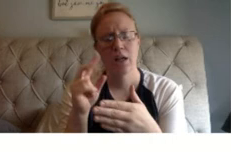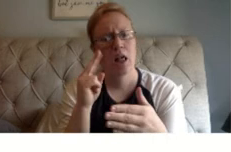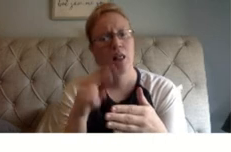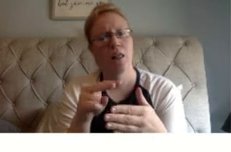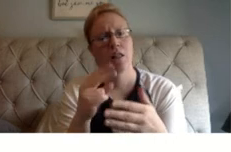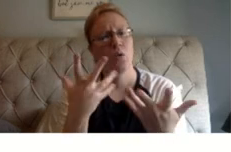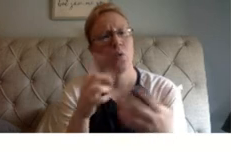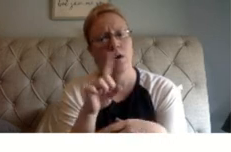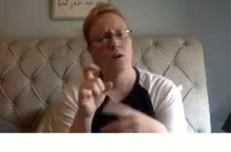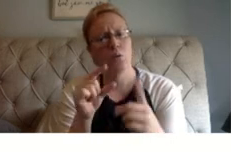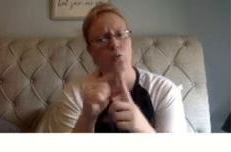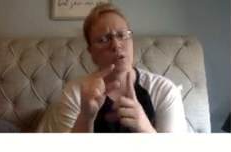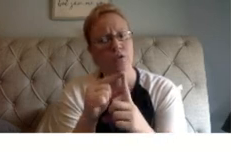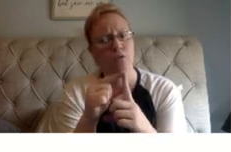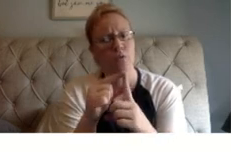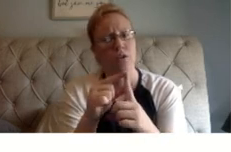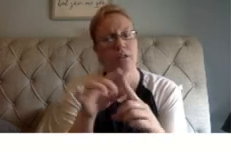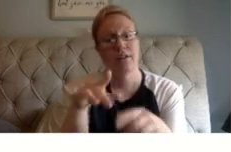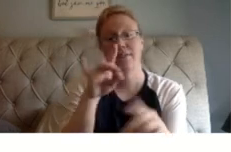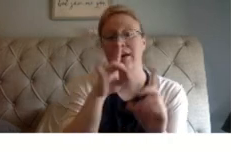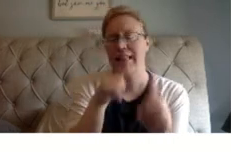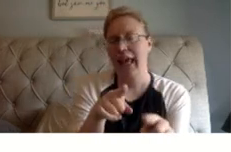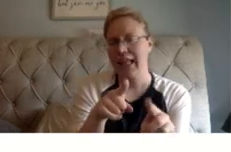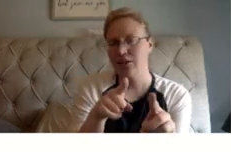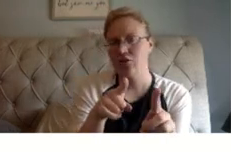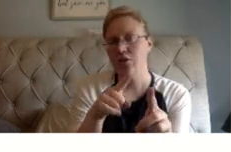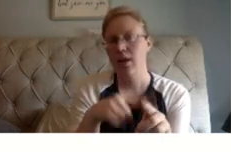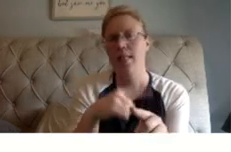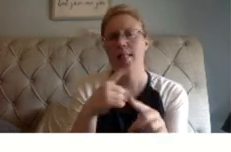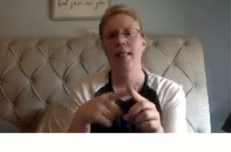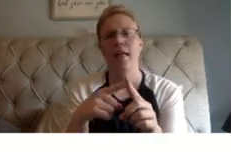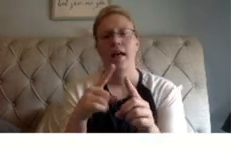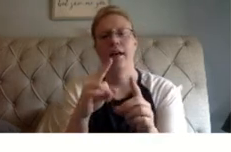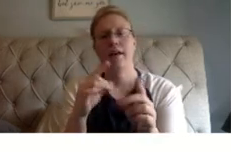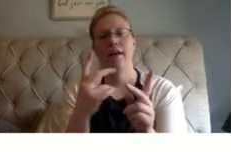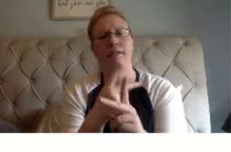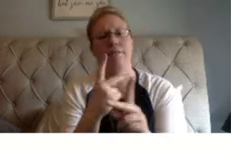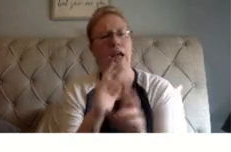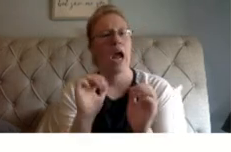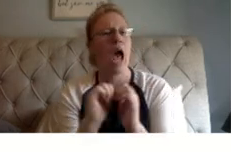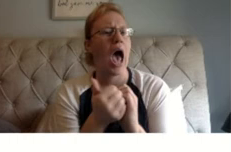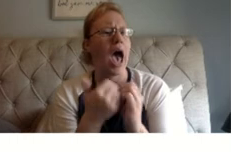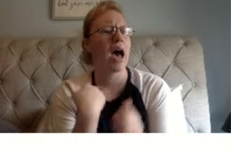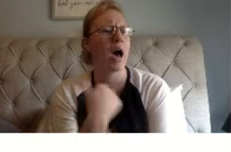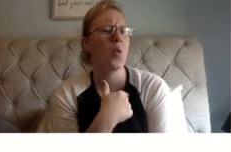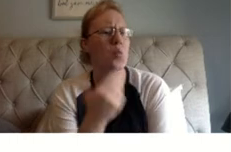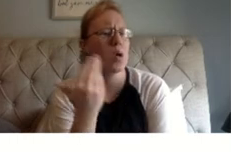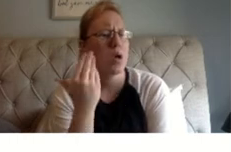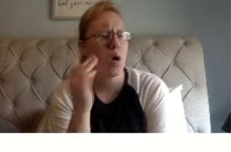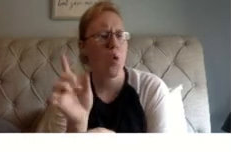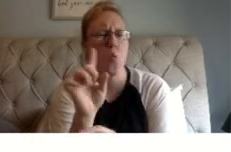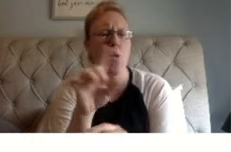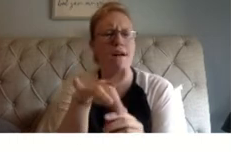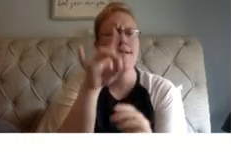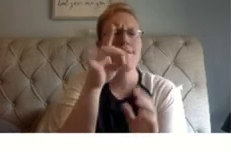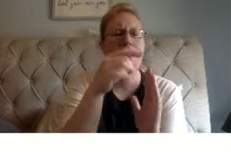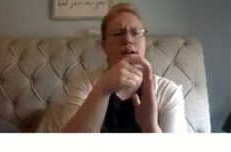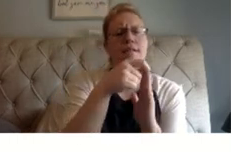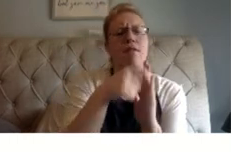at what our question word is. We're going to find the answer, and then we're going to figure out how we know. Where did we find that in the